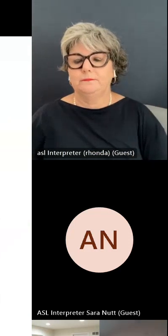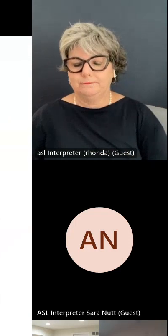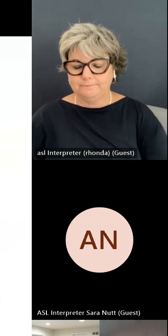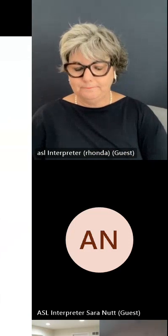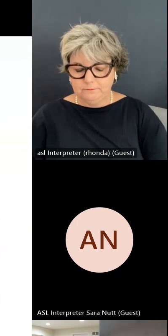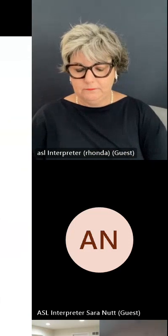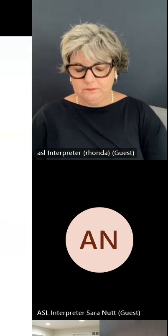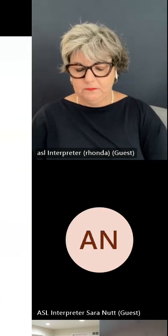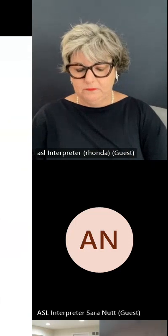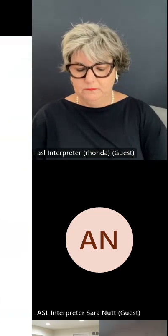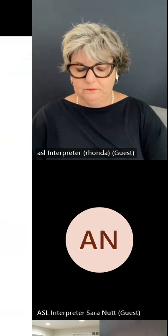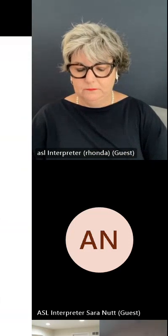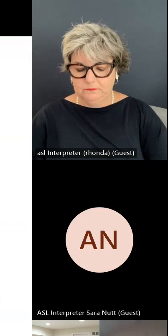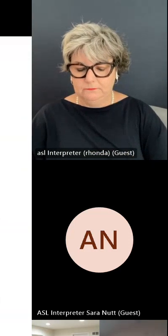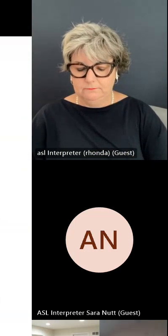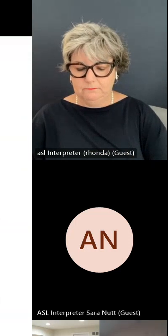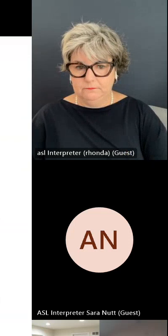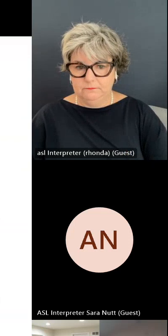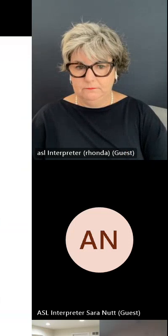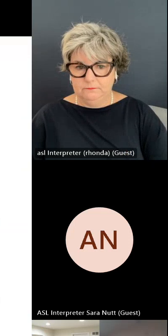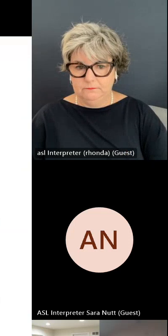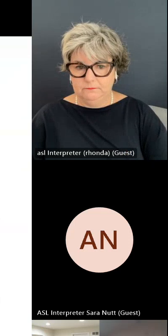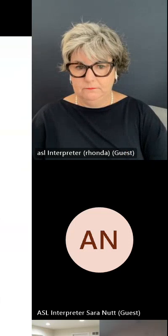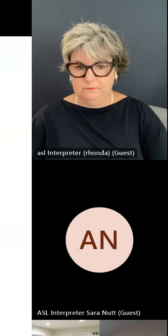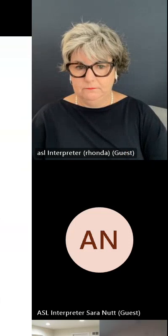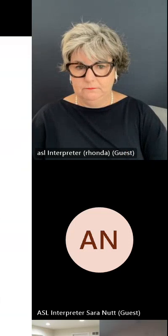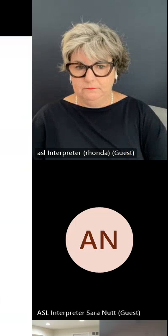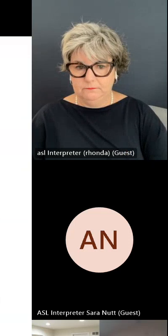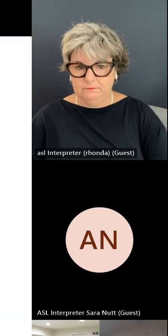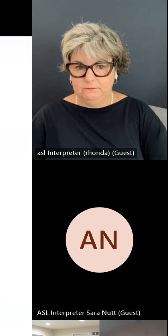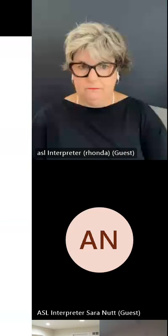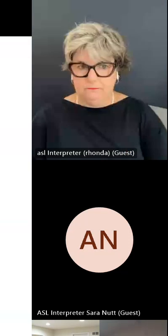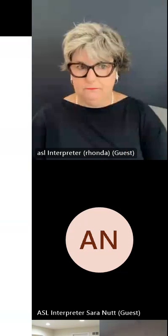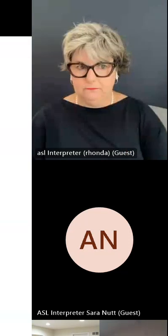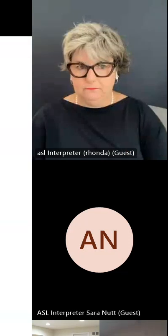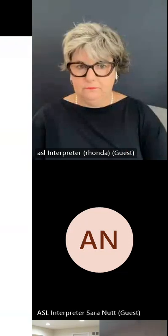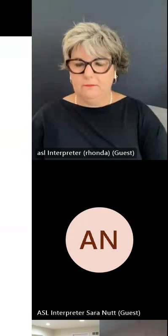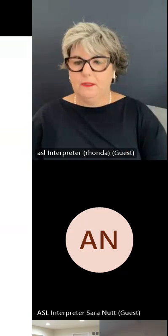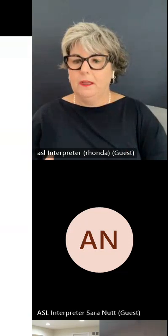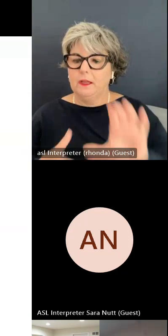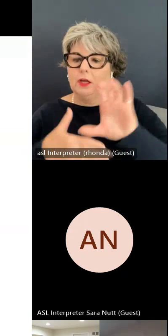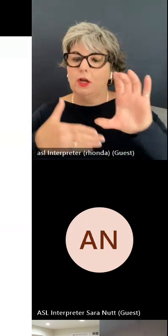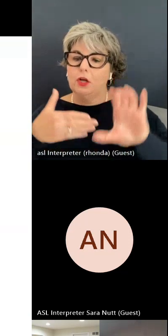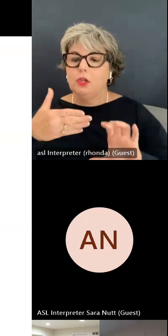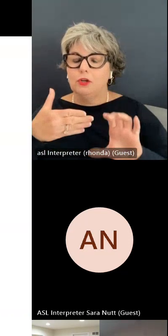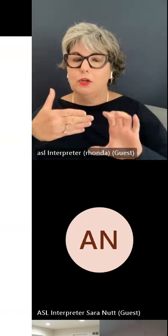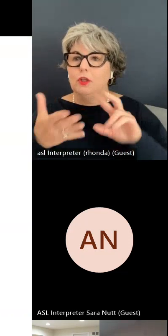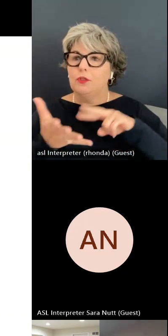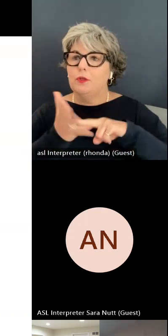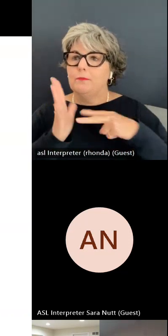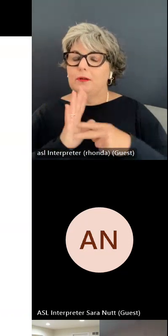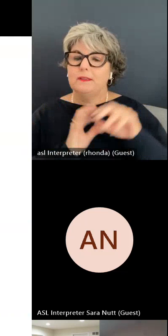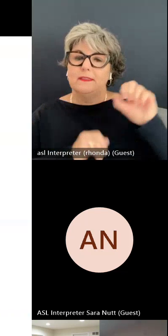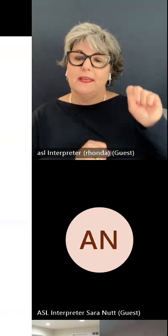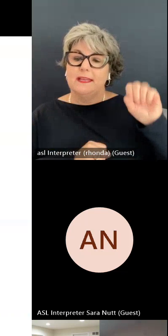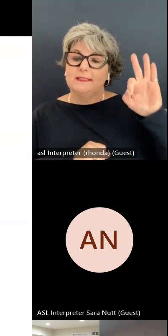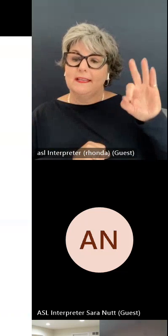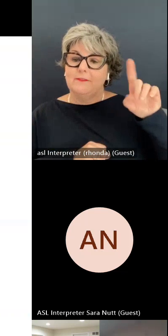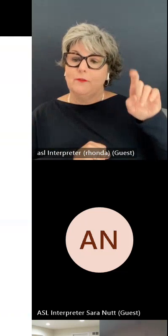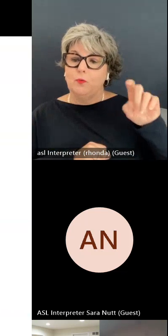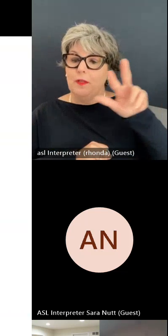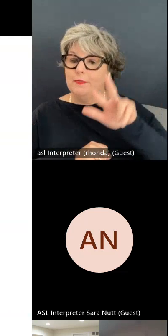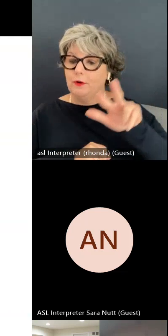Okay, so let's do a conclusion. We're just going to review the purpose of the SF 133.